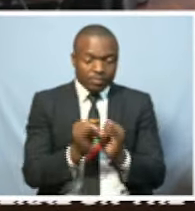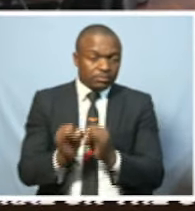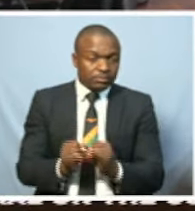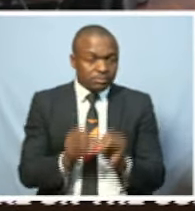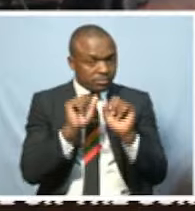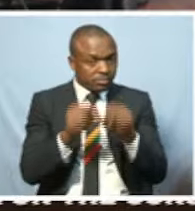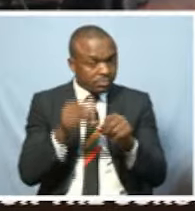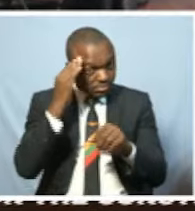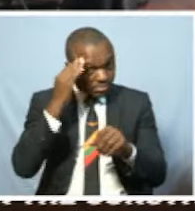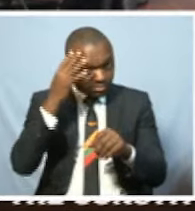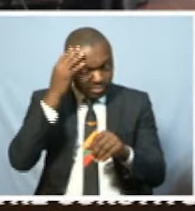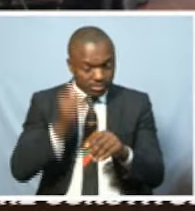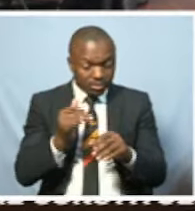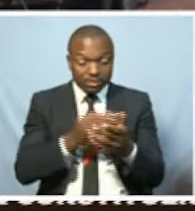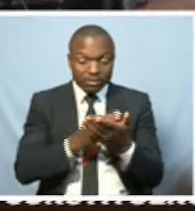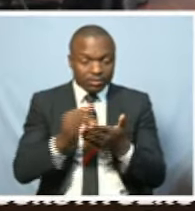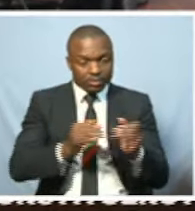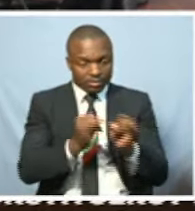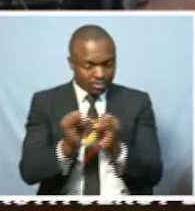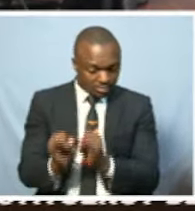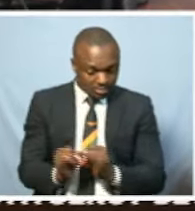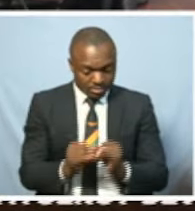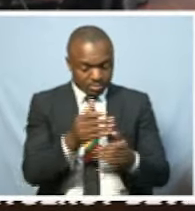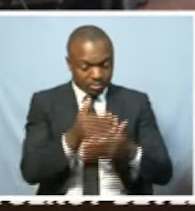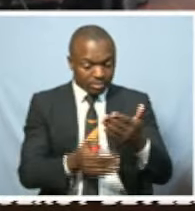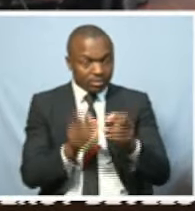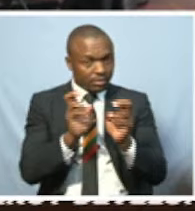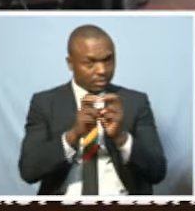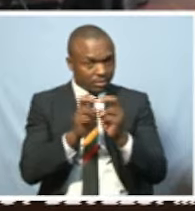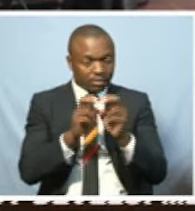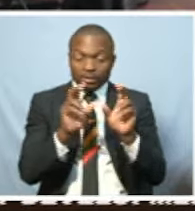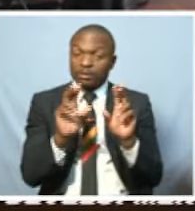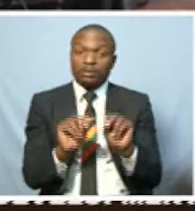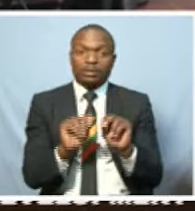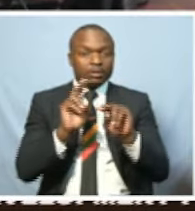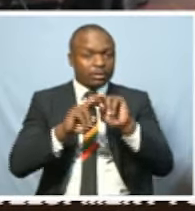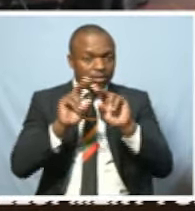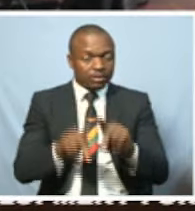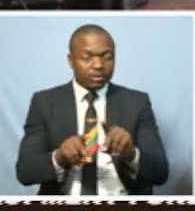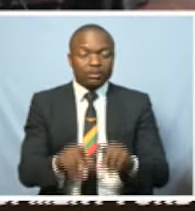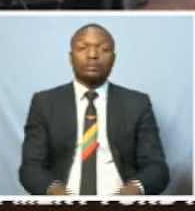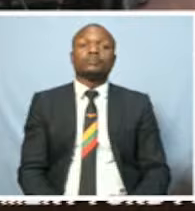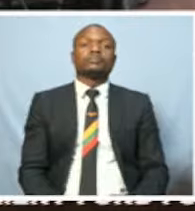you know why they refused to implement these contracts? No, Chair. No.